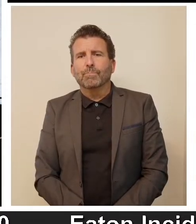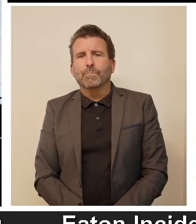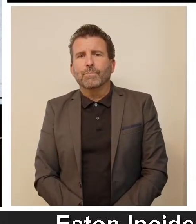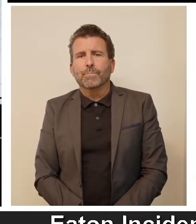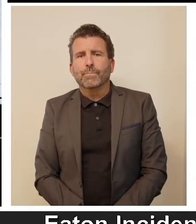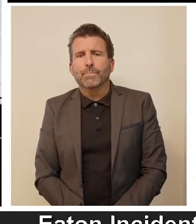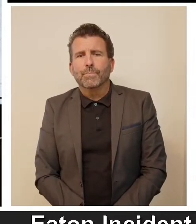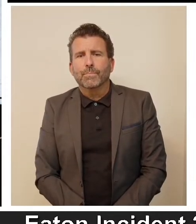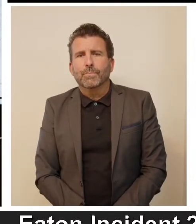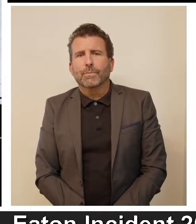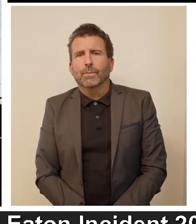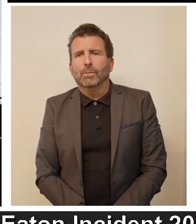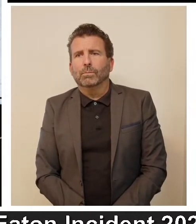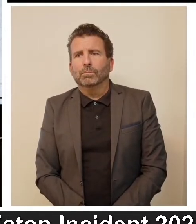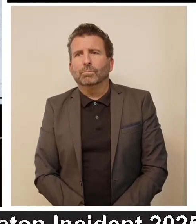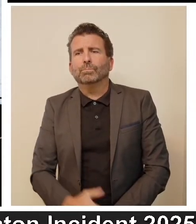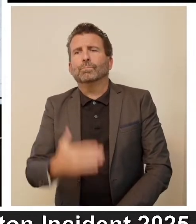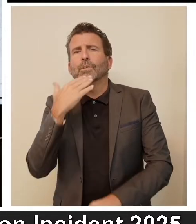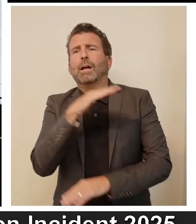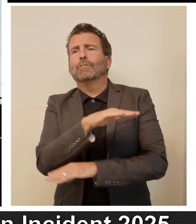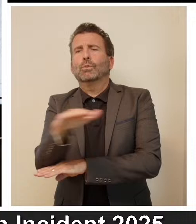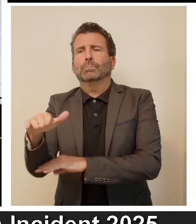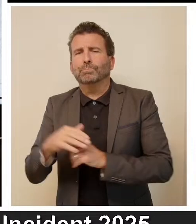Good afternoon, everyone.